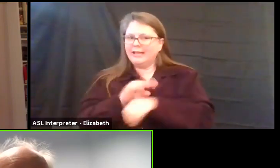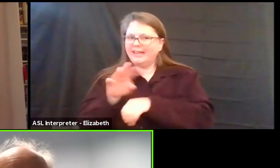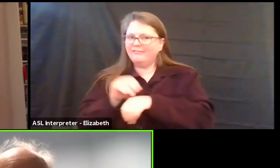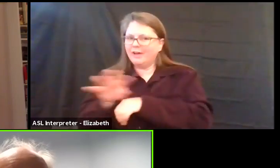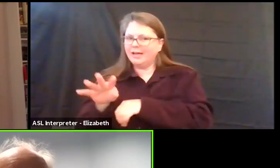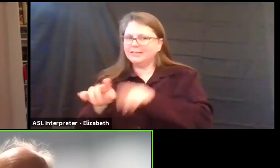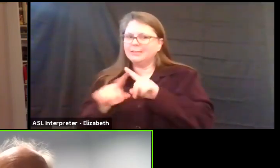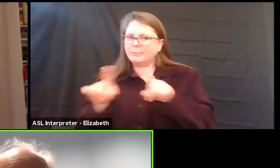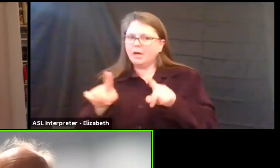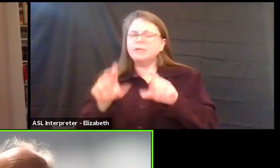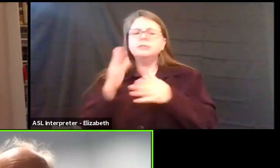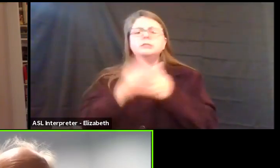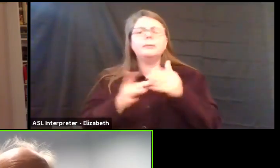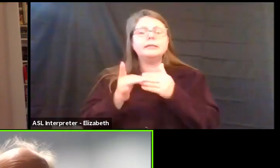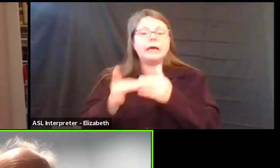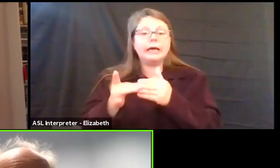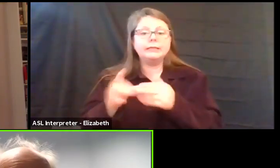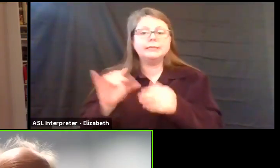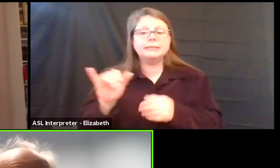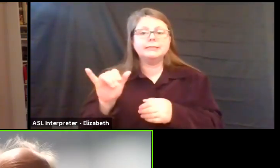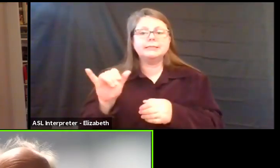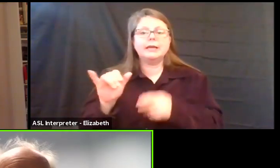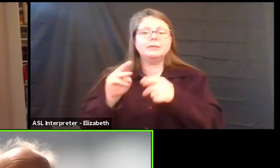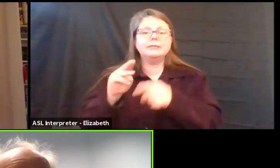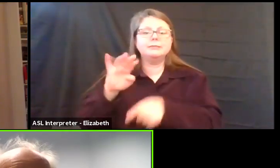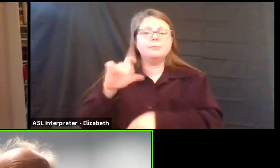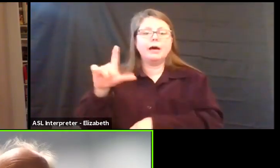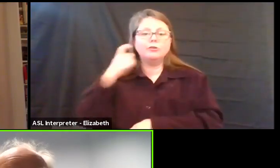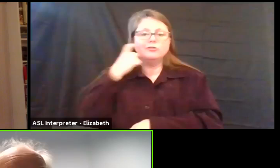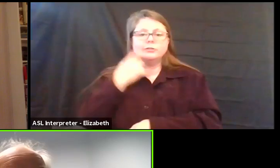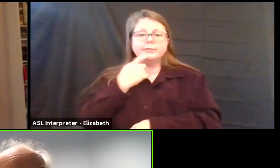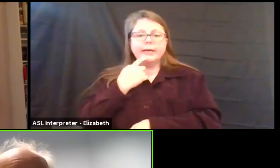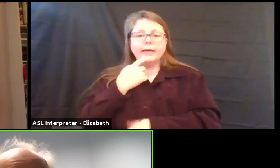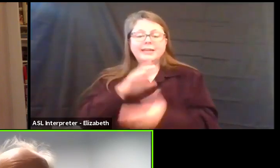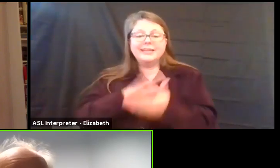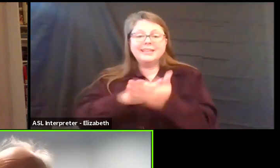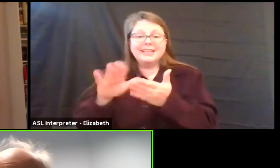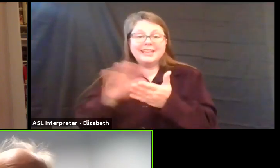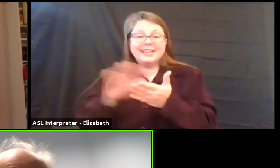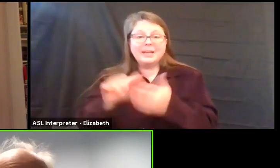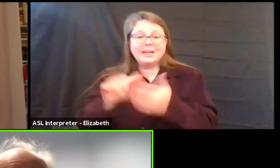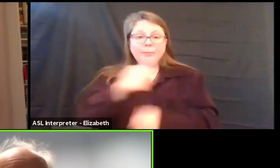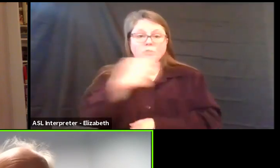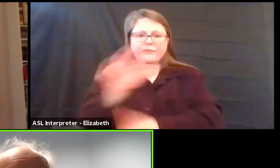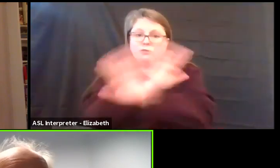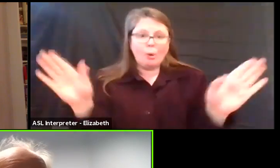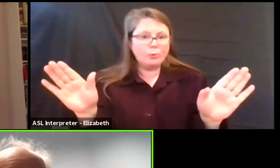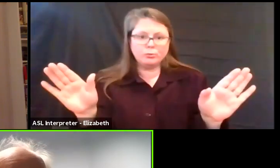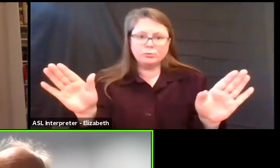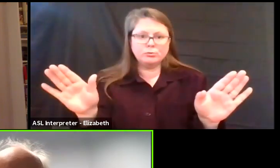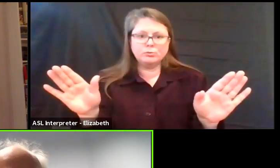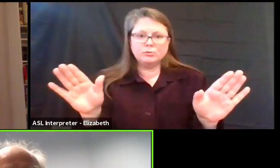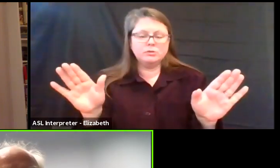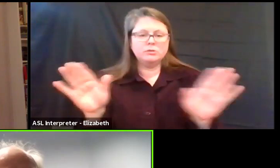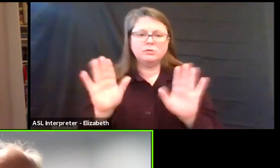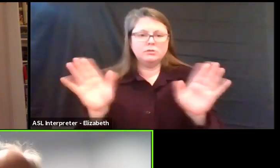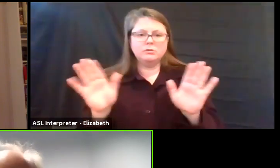really important. Don't clean this stuff up yourself. It's dangerous. We don't want people cleaning it up and carrying it down to the